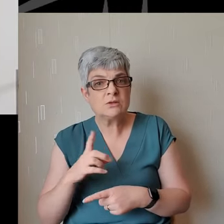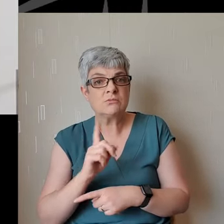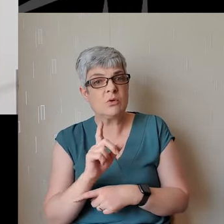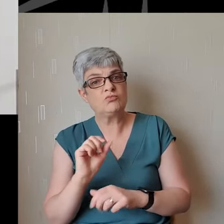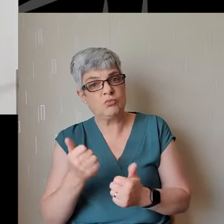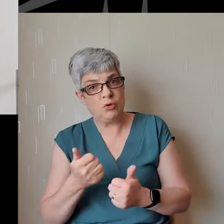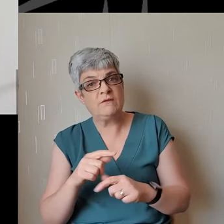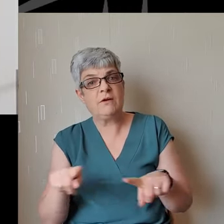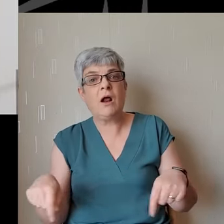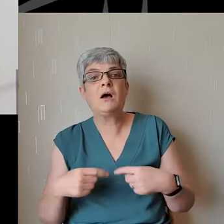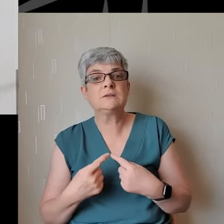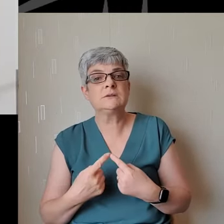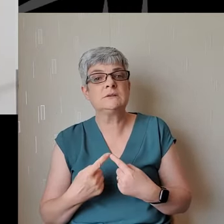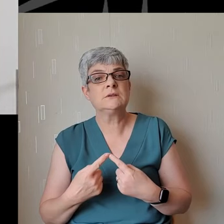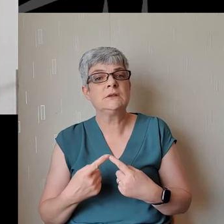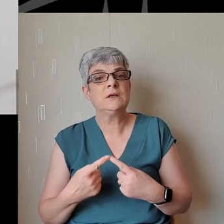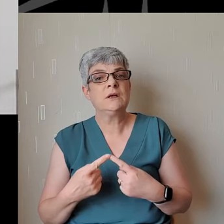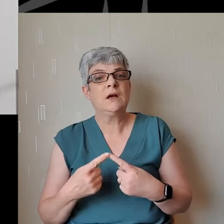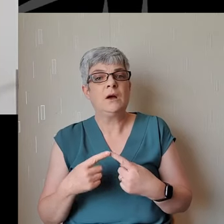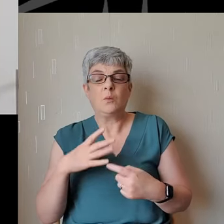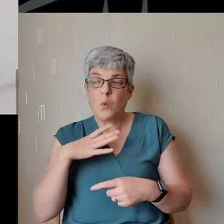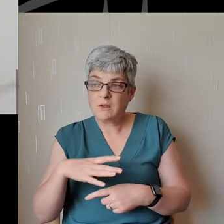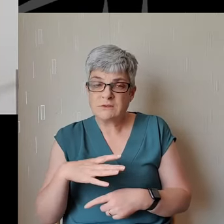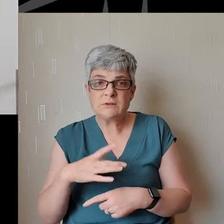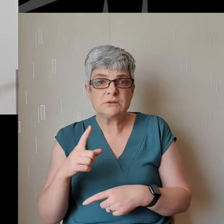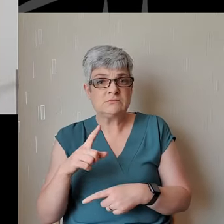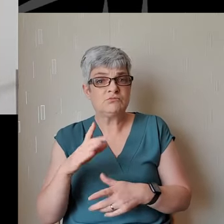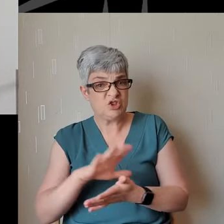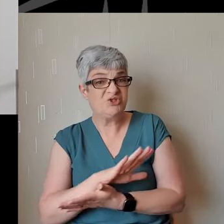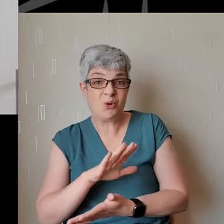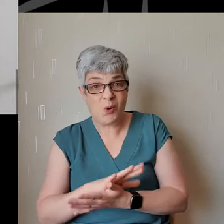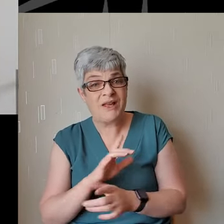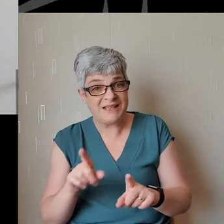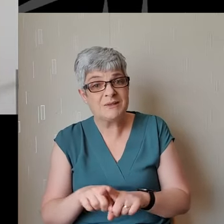us, but wants us to enjoy that as well?